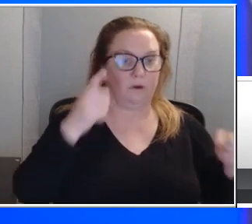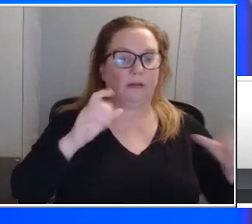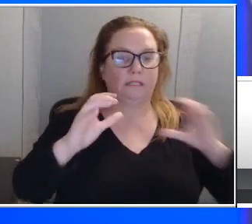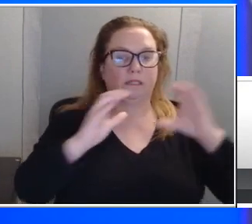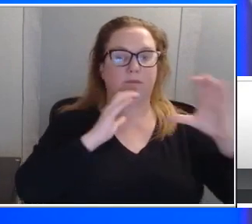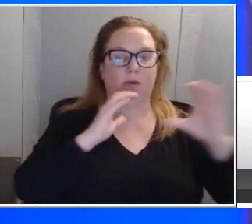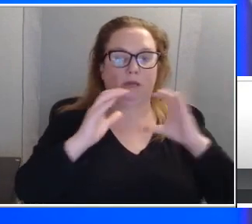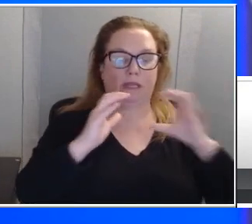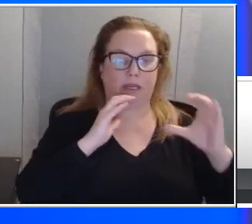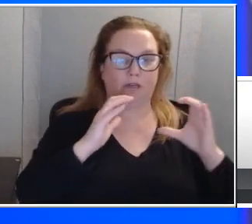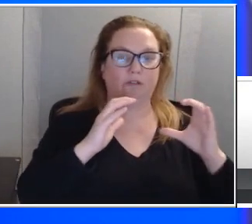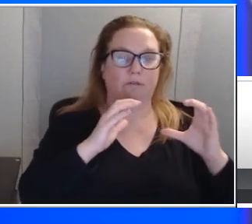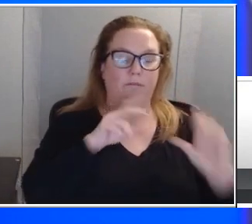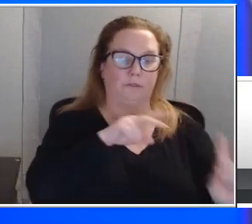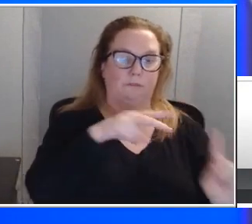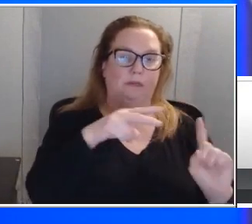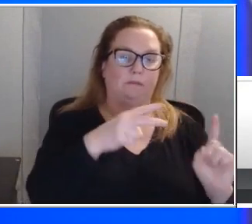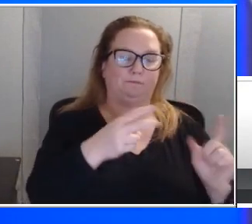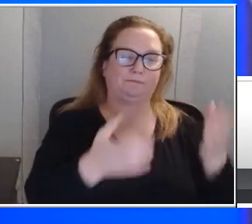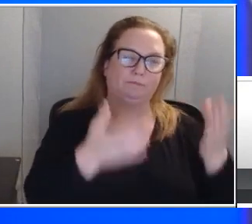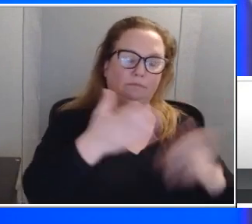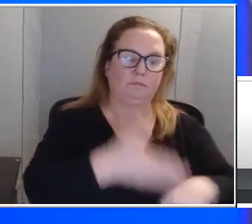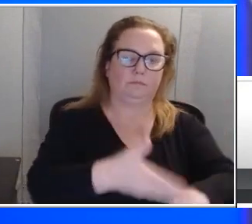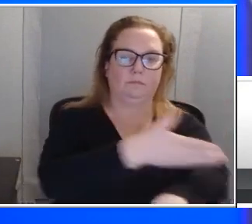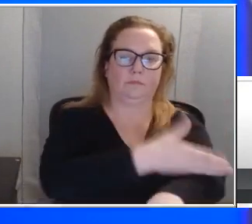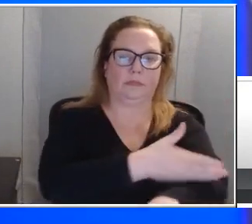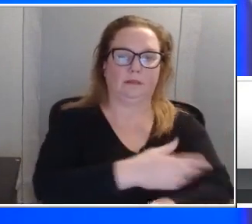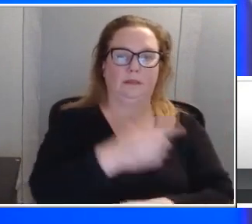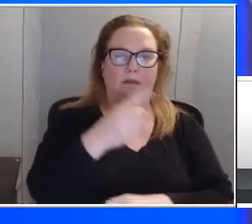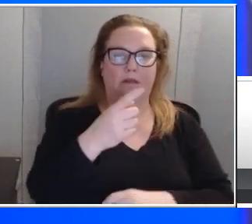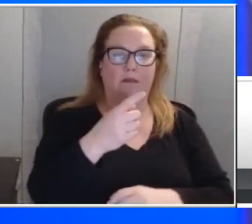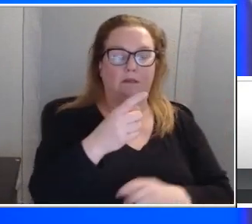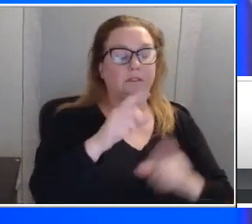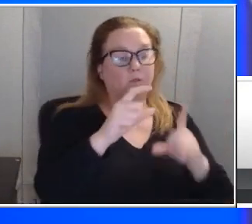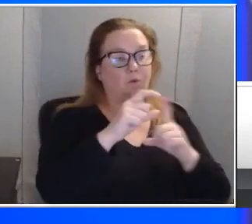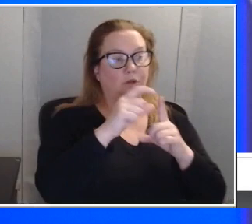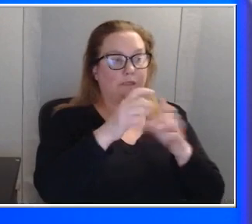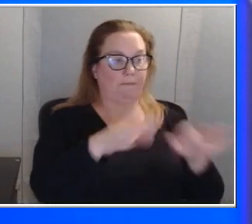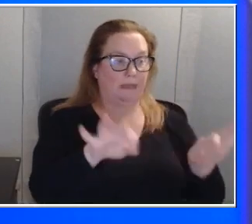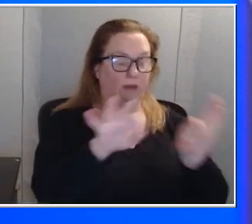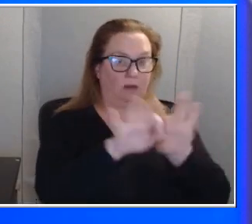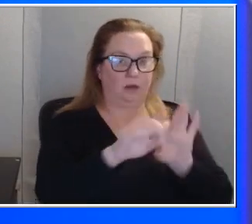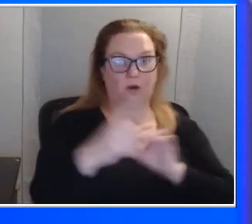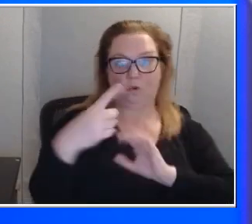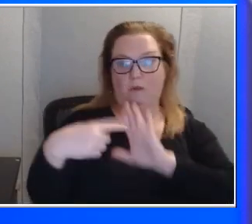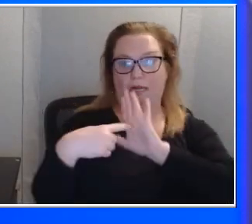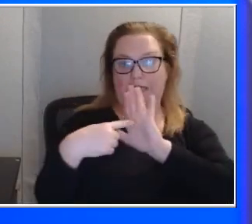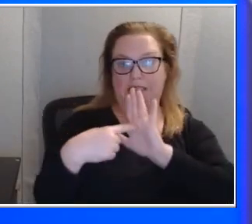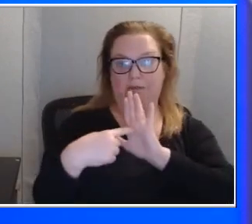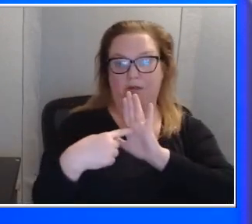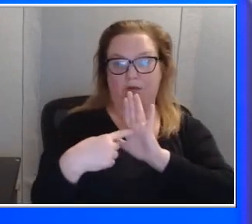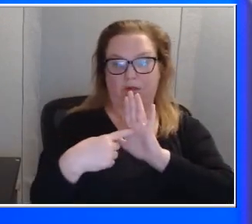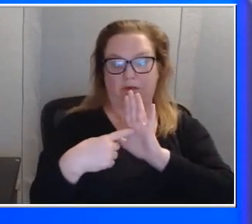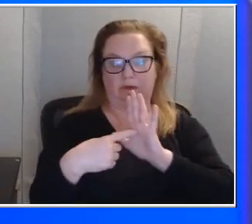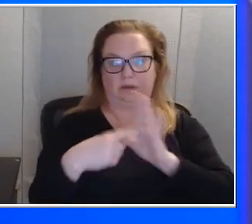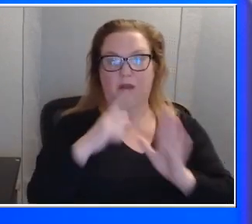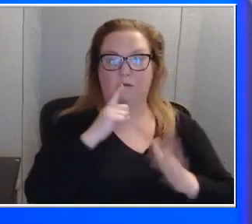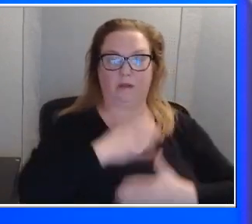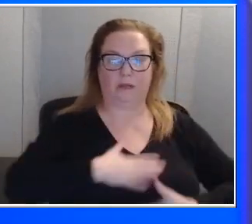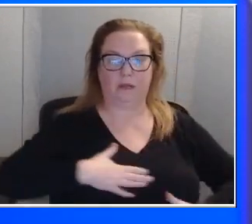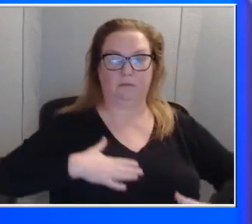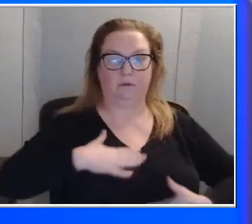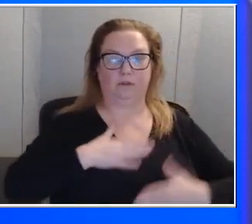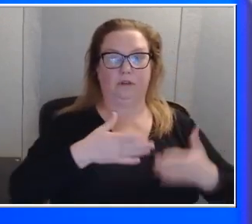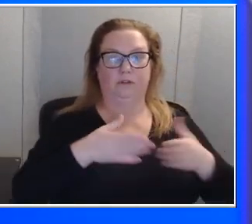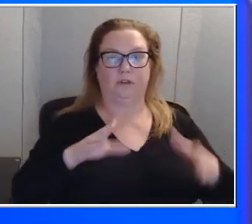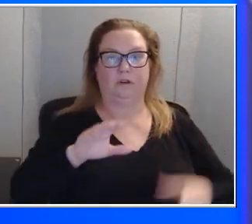standpoint, perhaps we could have done a little better. And let me give you one, because words matter. And one example is, and as much as I really appreciated General